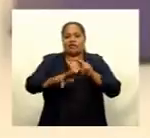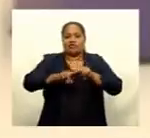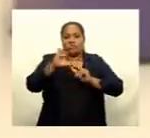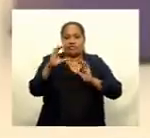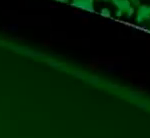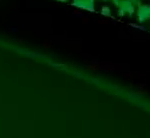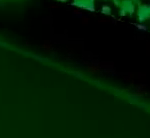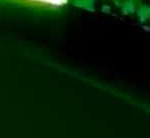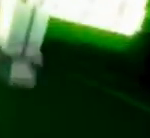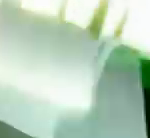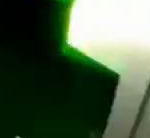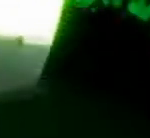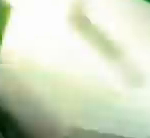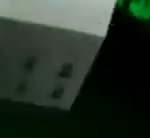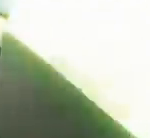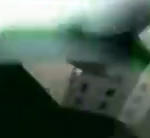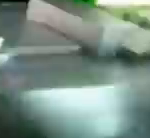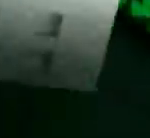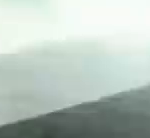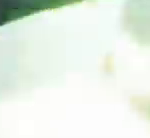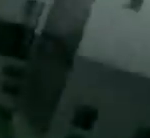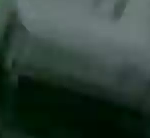Bank, Vinaka.